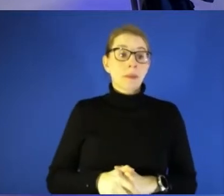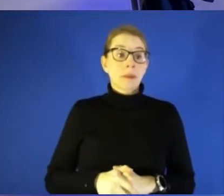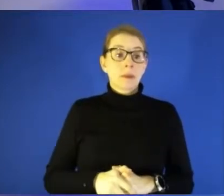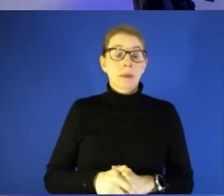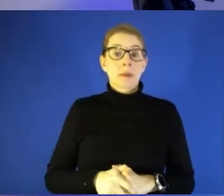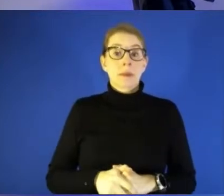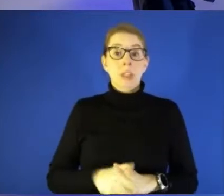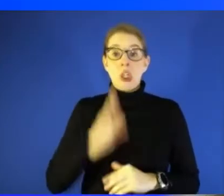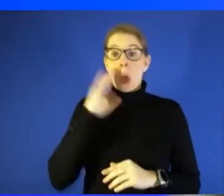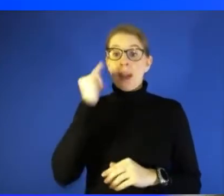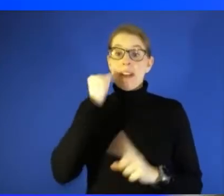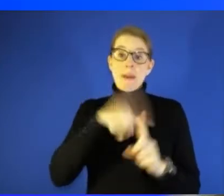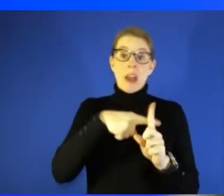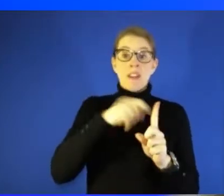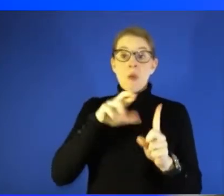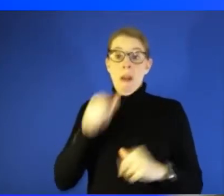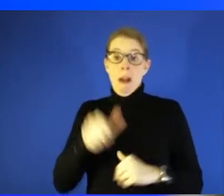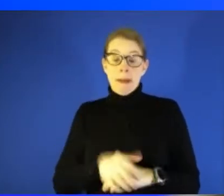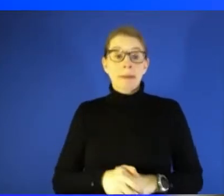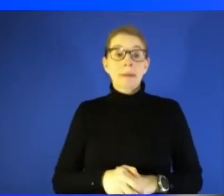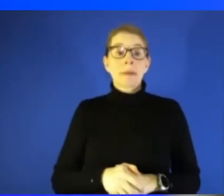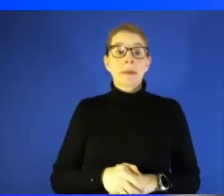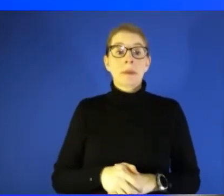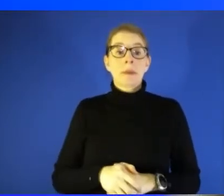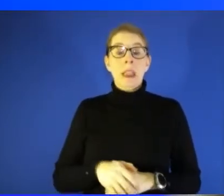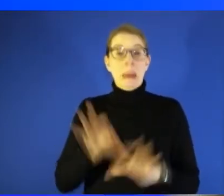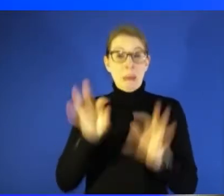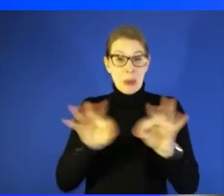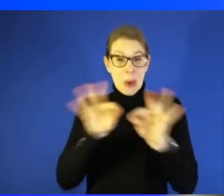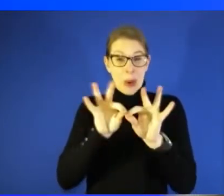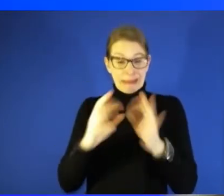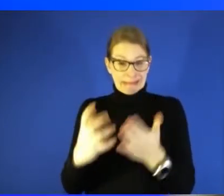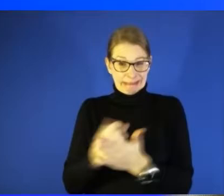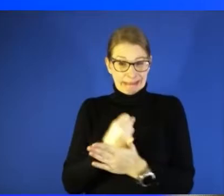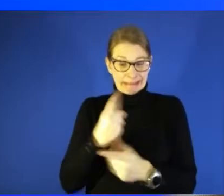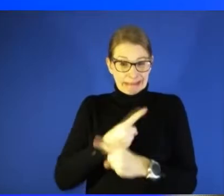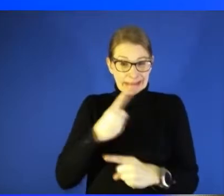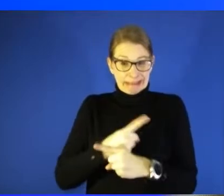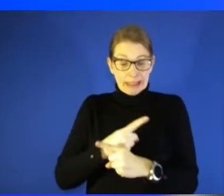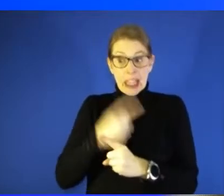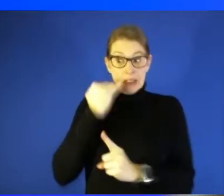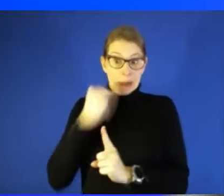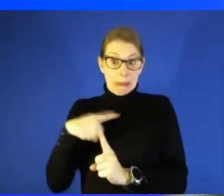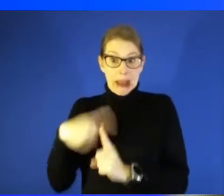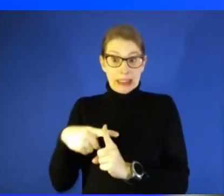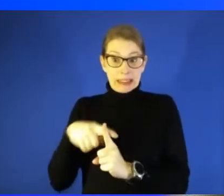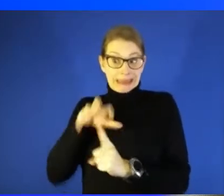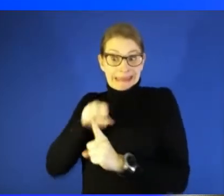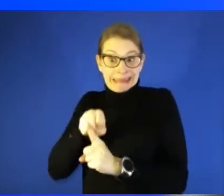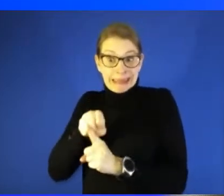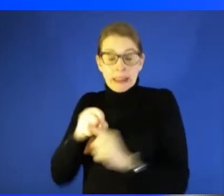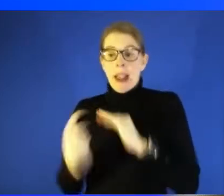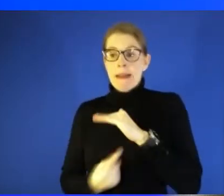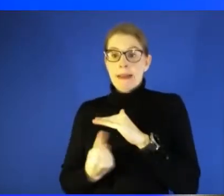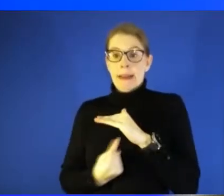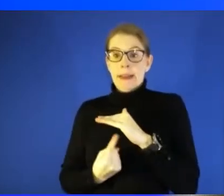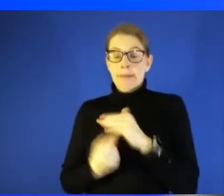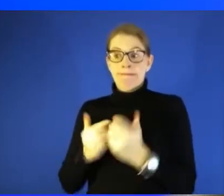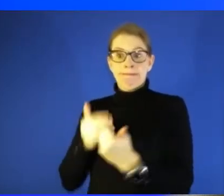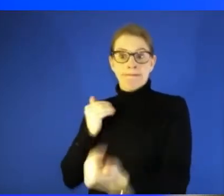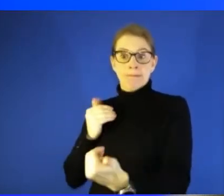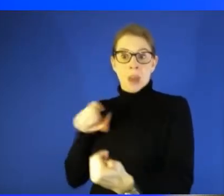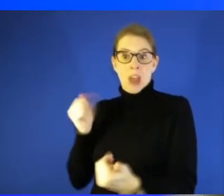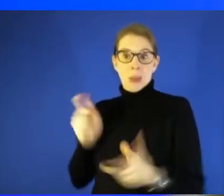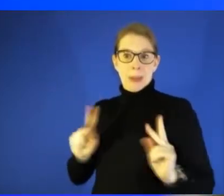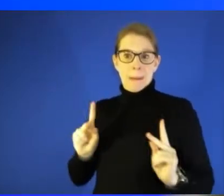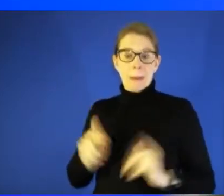not. I think the important thing is they take the appropriate precautions if they are positive and they're isolating and they're staying away from other folks. But